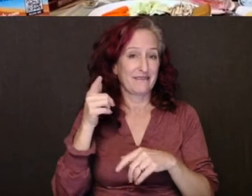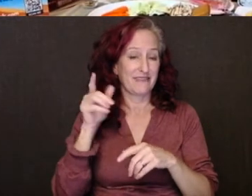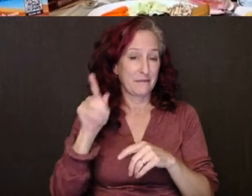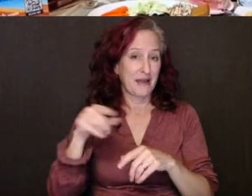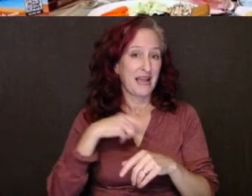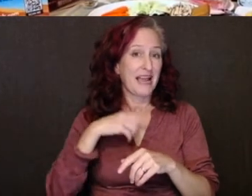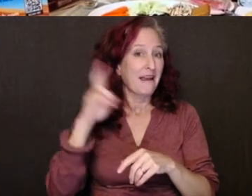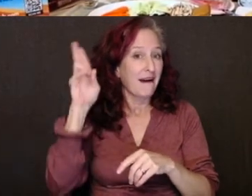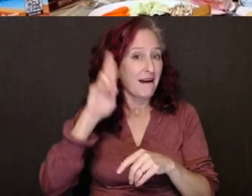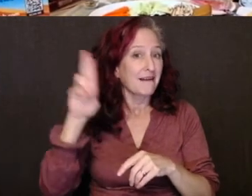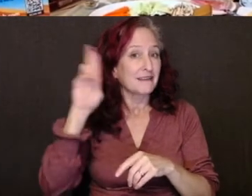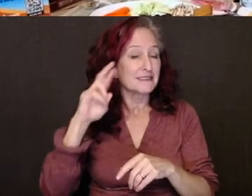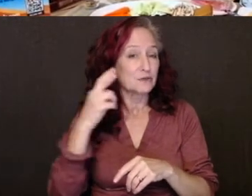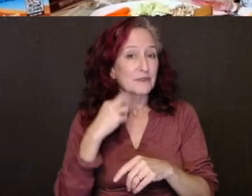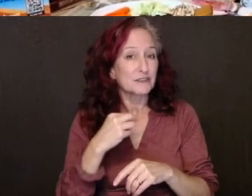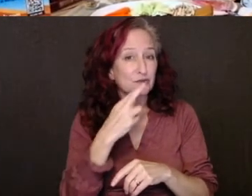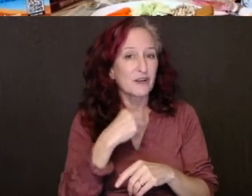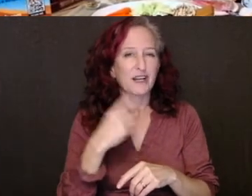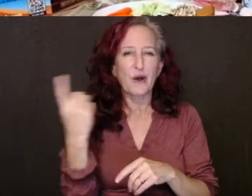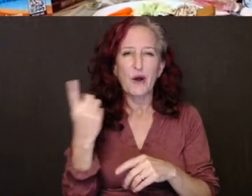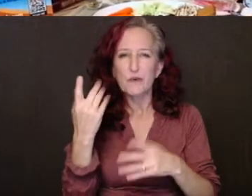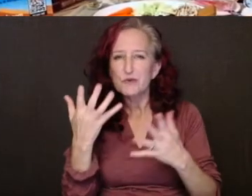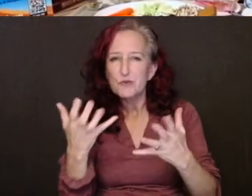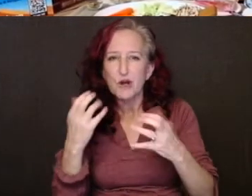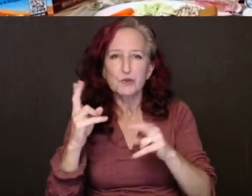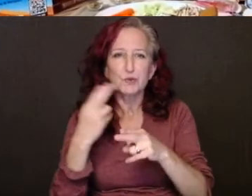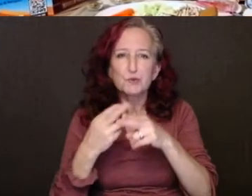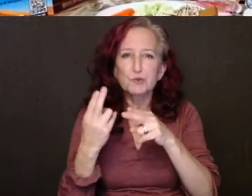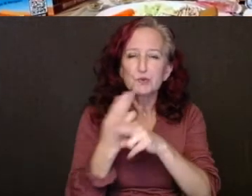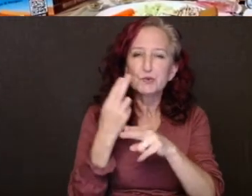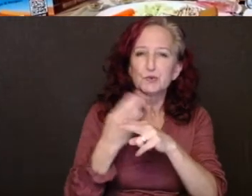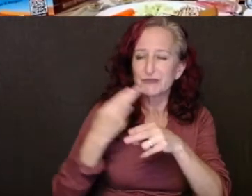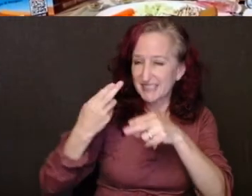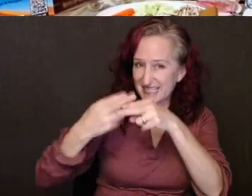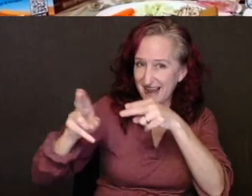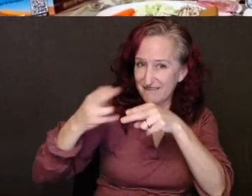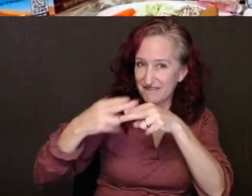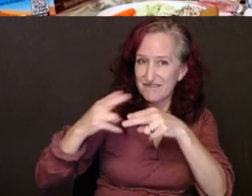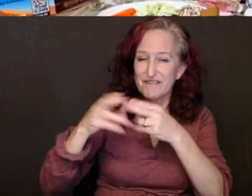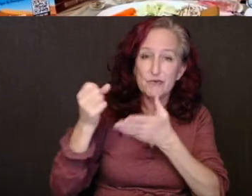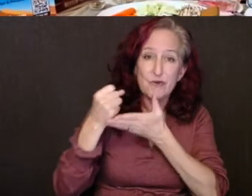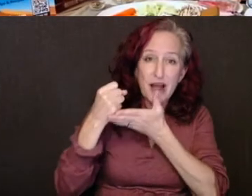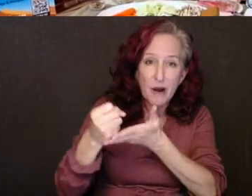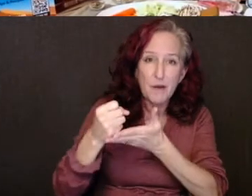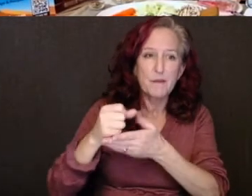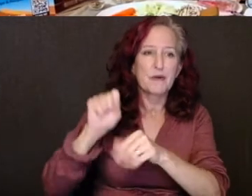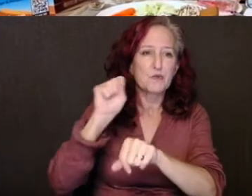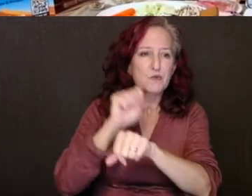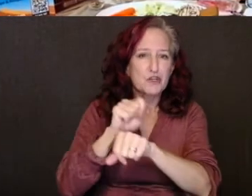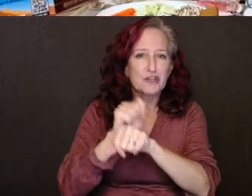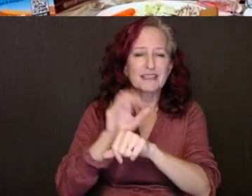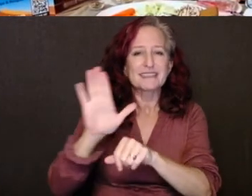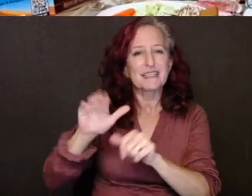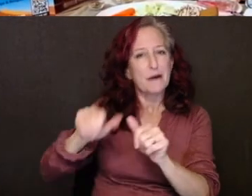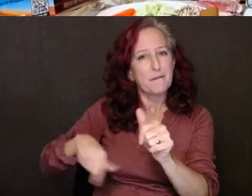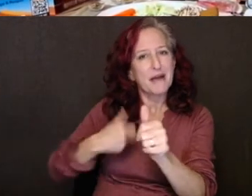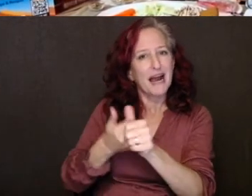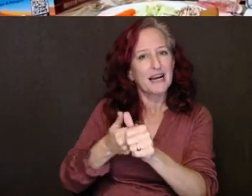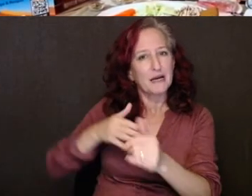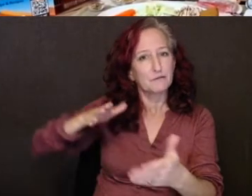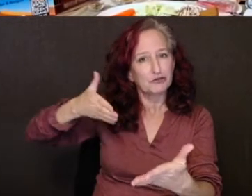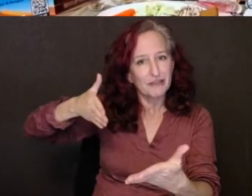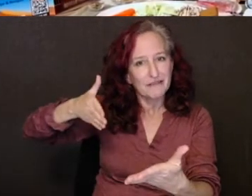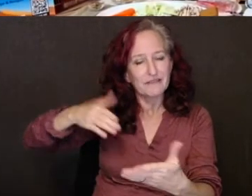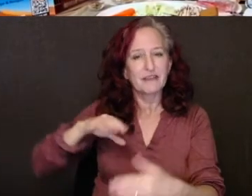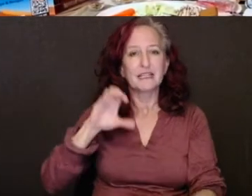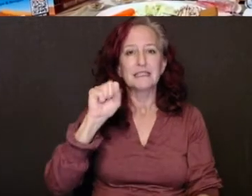was pretty young, around in the tender age of 13, 14, and then I went to Hong Kong and I actually lived. And I went to high school and I